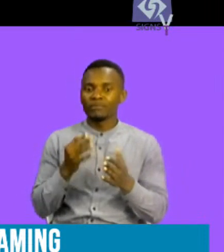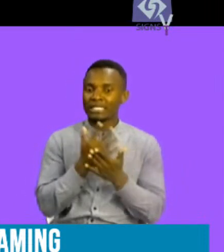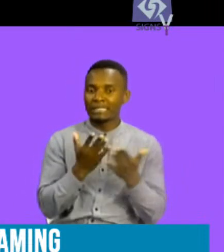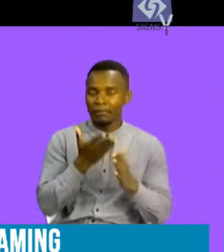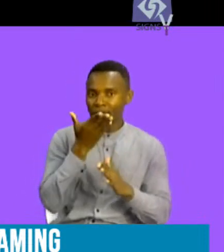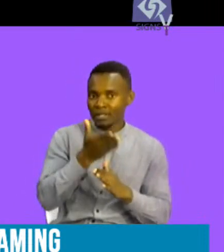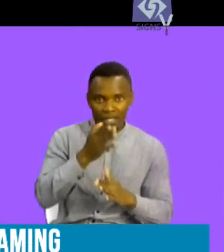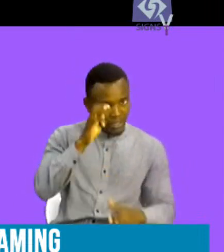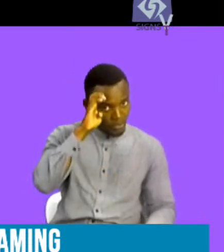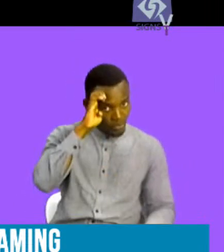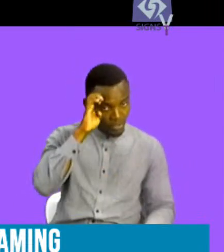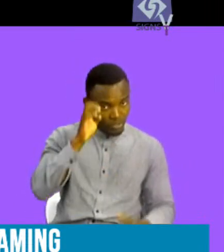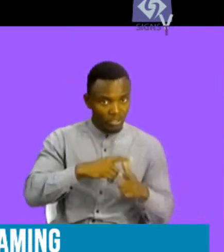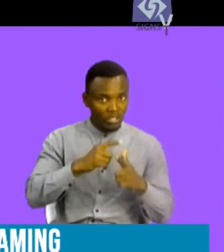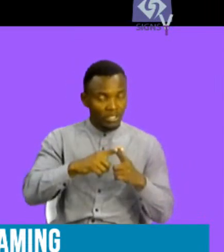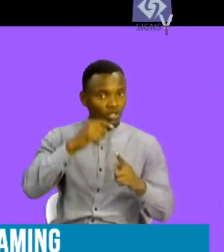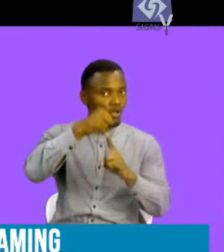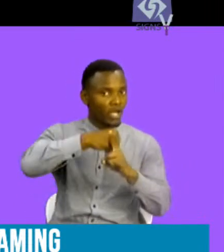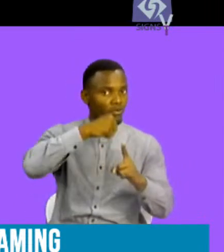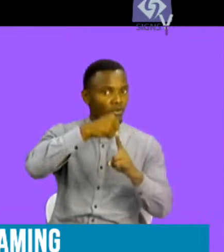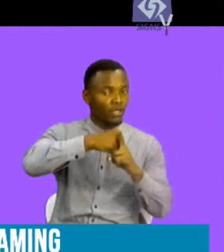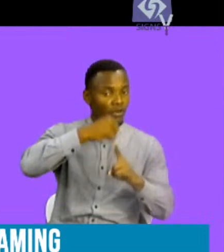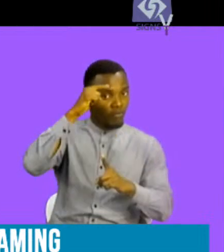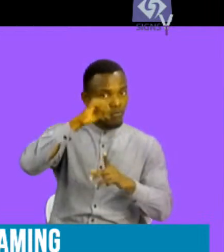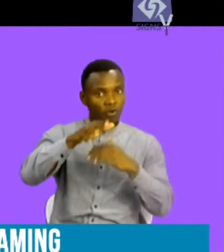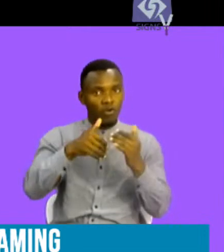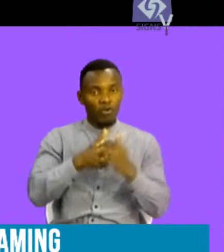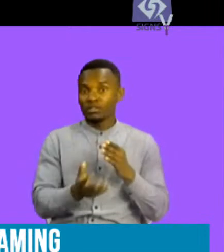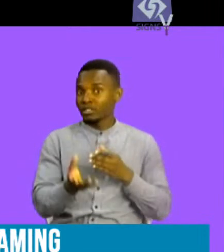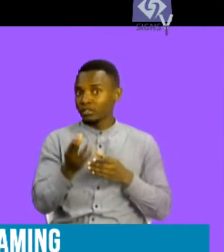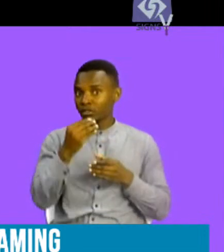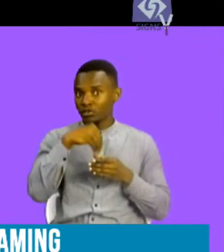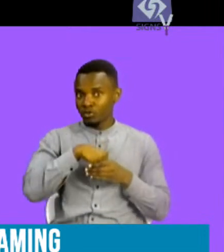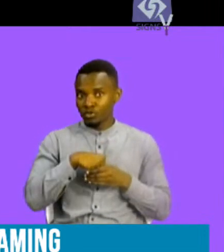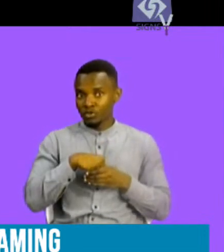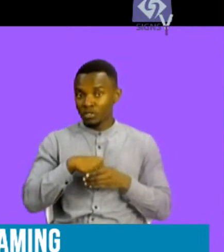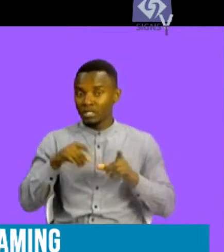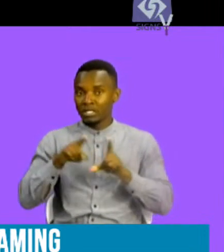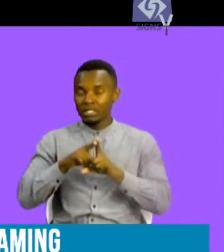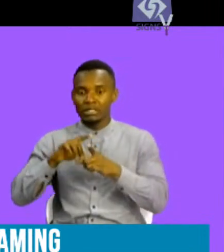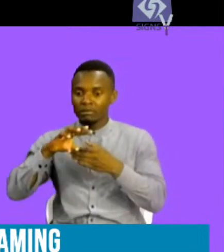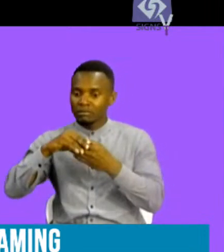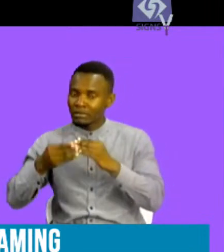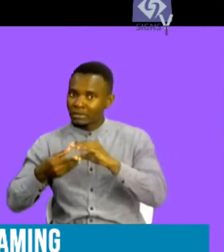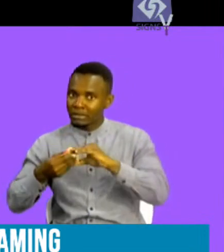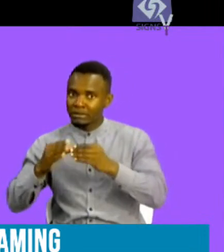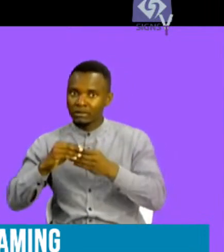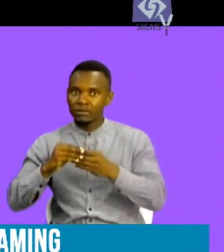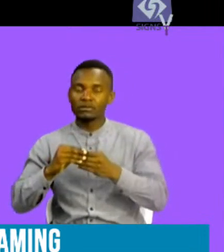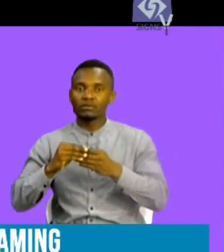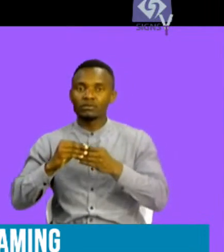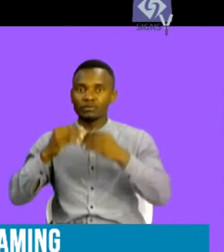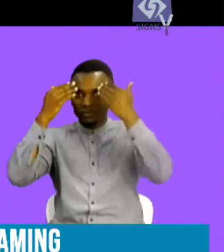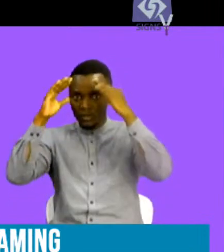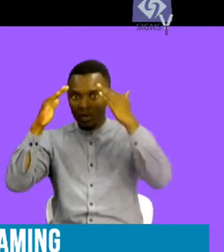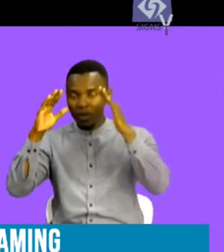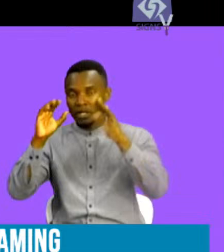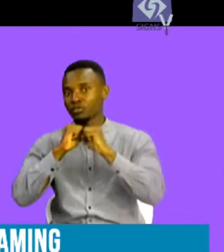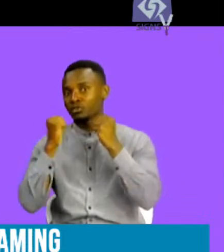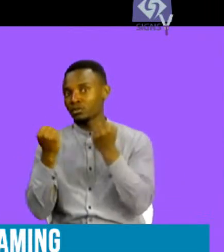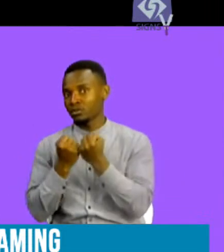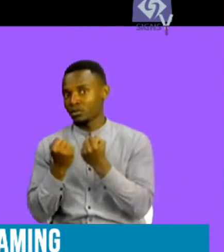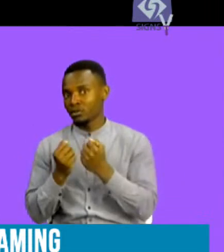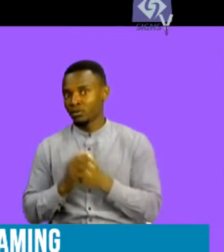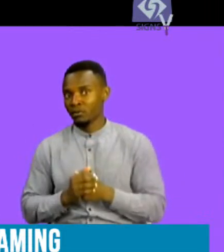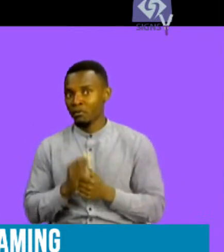for all. Yeah, inclusion. Yeah, Basically. inclusion. Yeah. The awareness to the society, to the community. You see, at